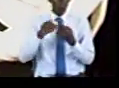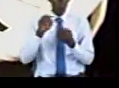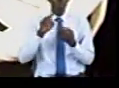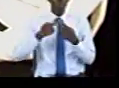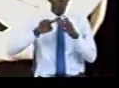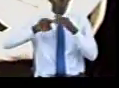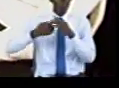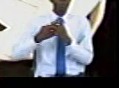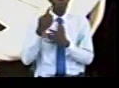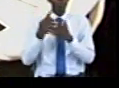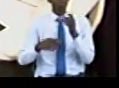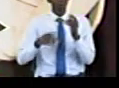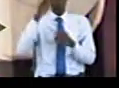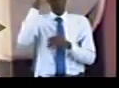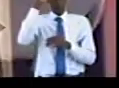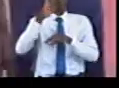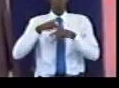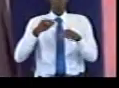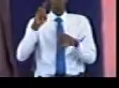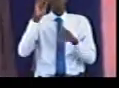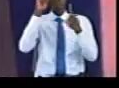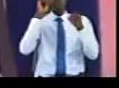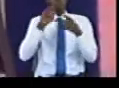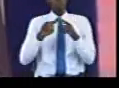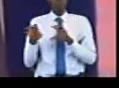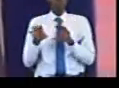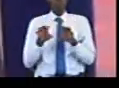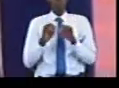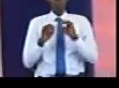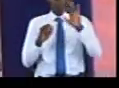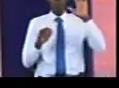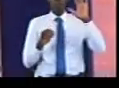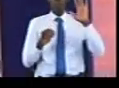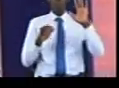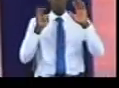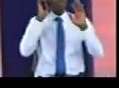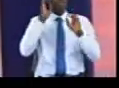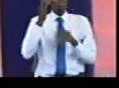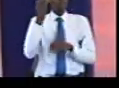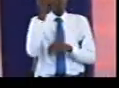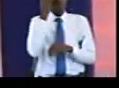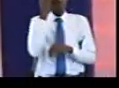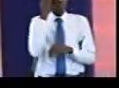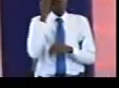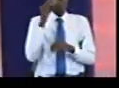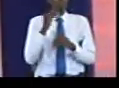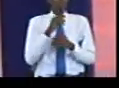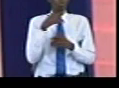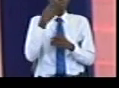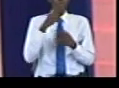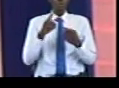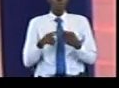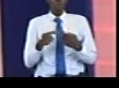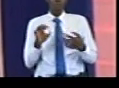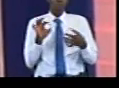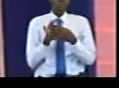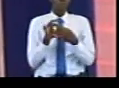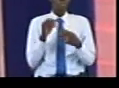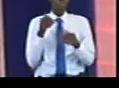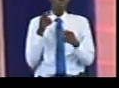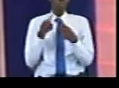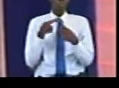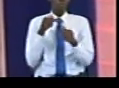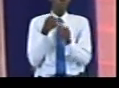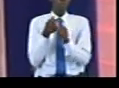to begin. Number five, he knew who to engage along with himself. Number six,